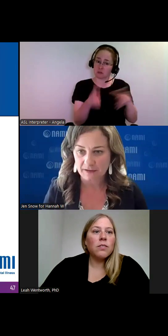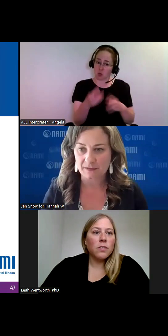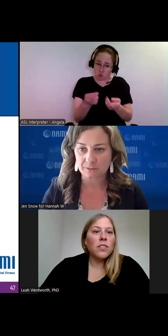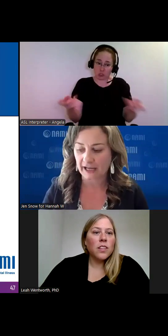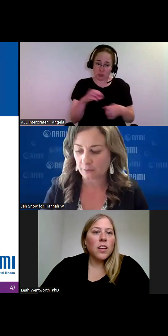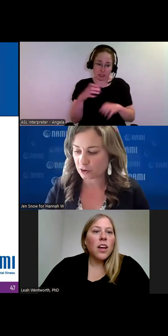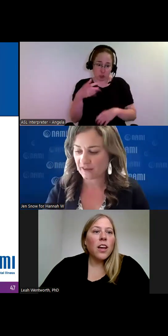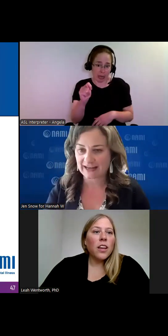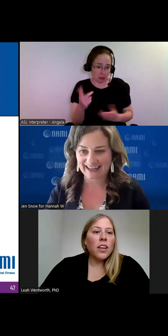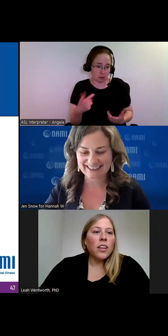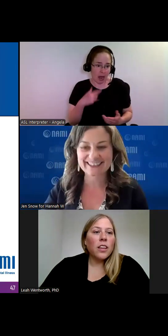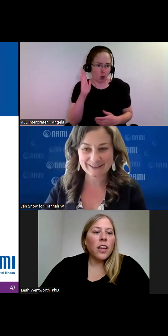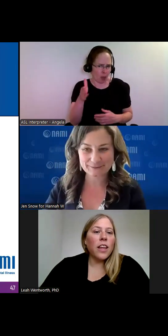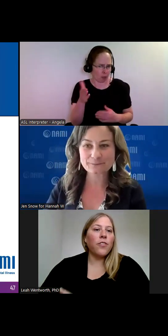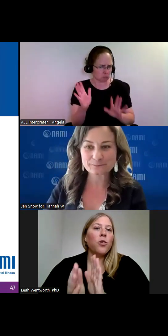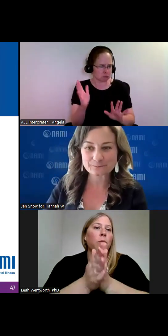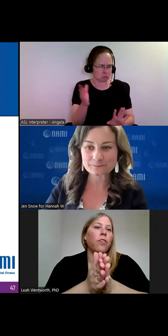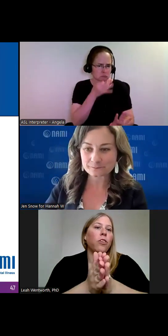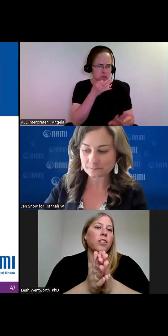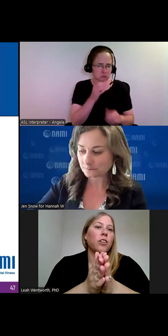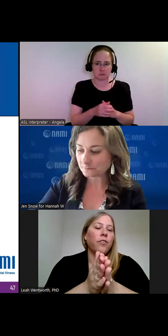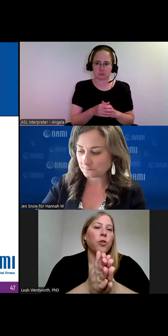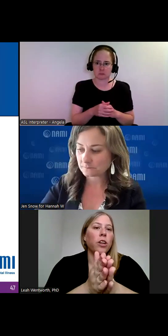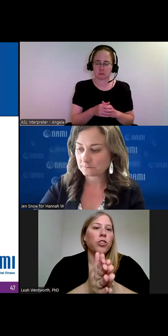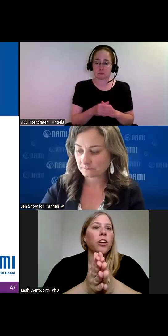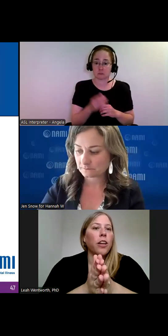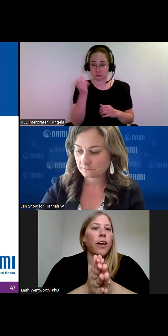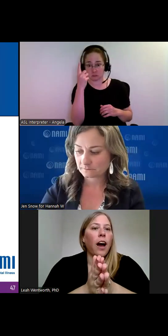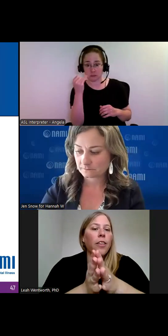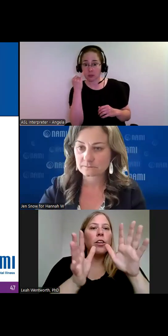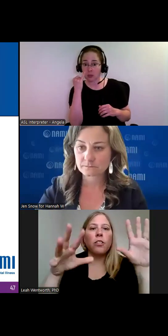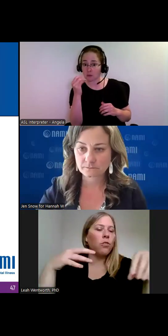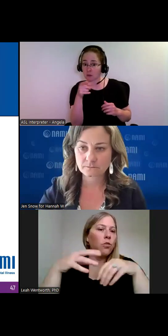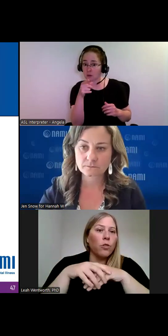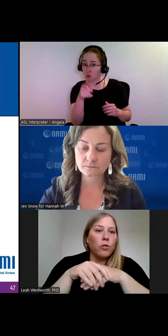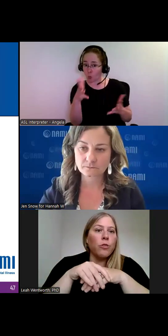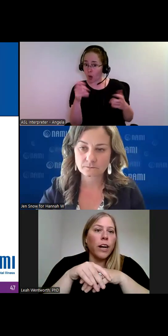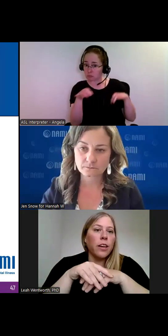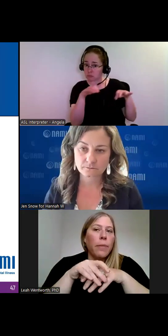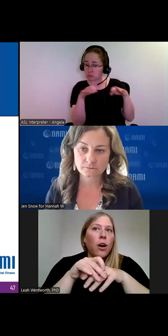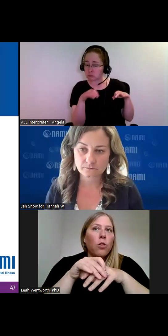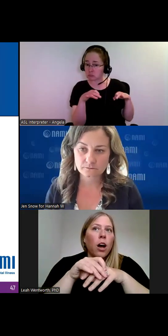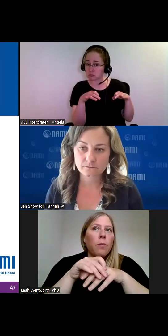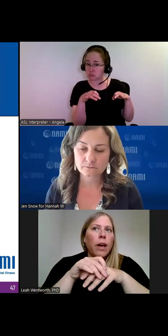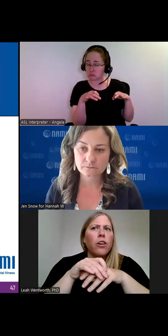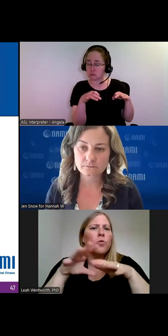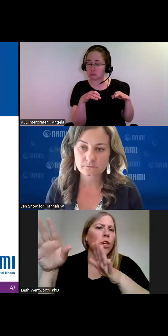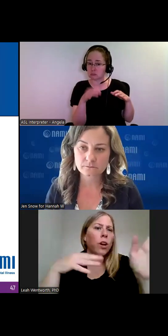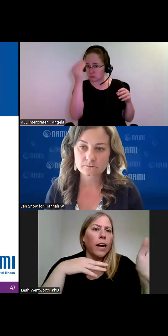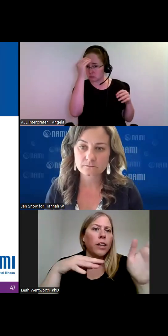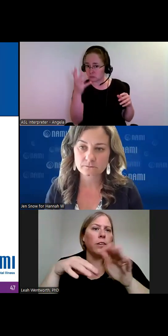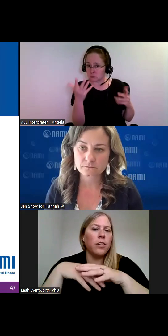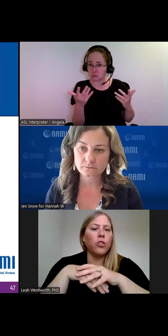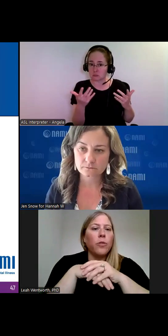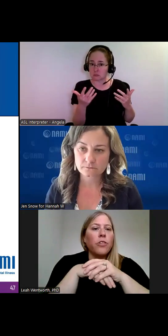That might be the best way. I will do that next. And if I'm going to volunteer, if you want to share anything, either in sort of reflecting about areas where